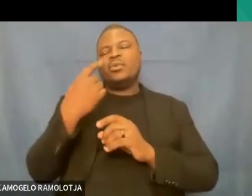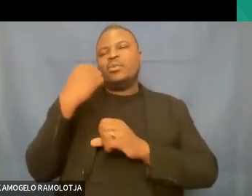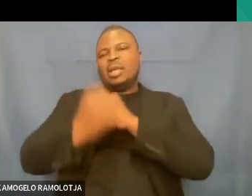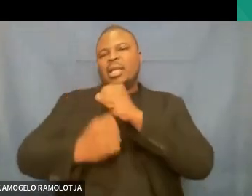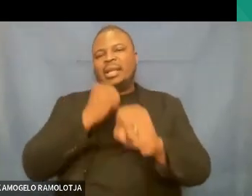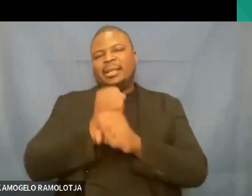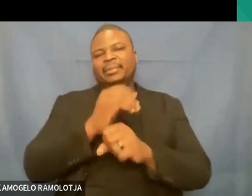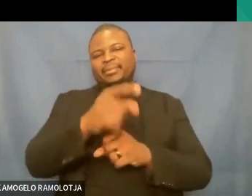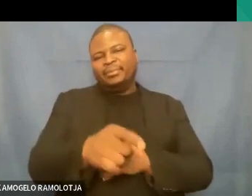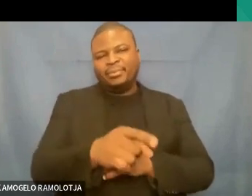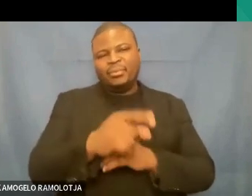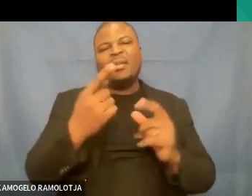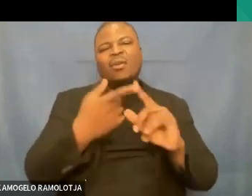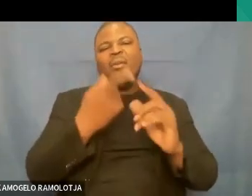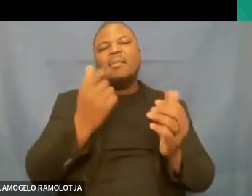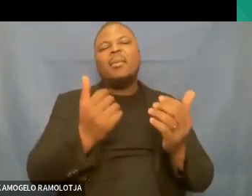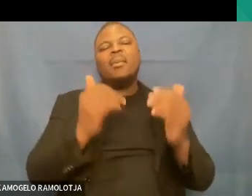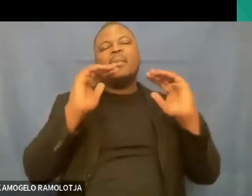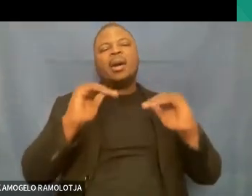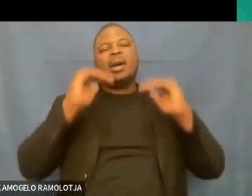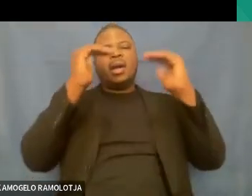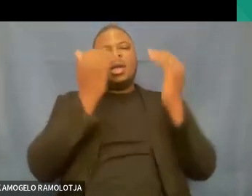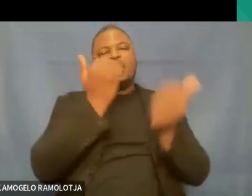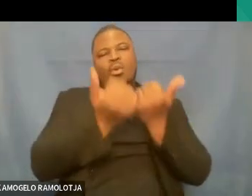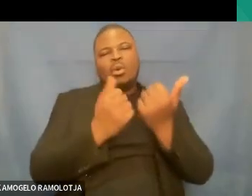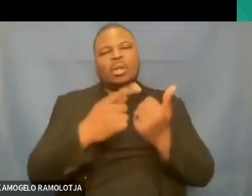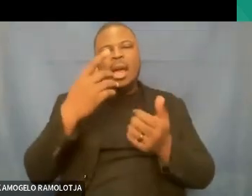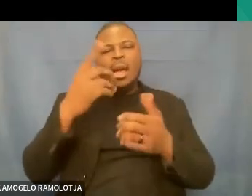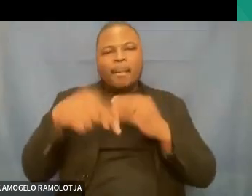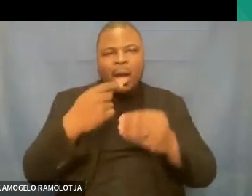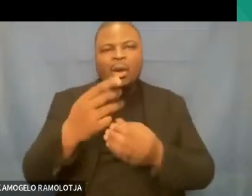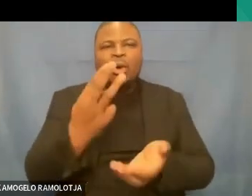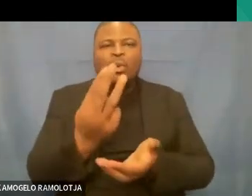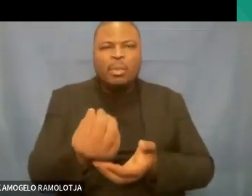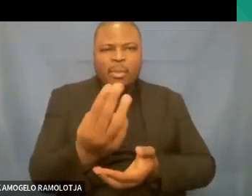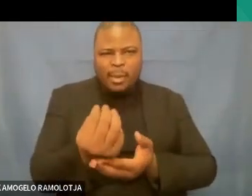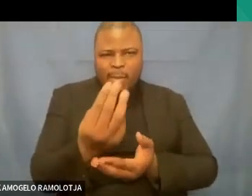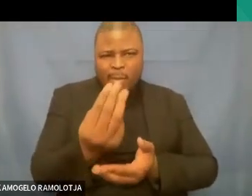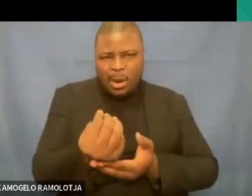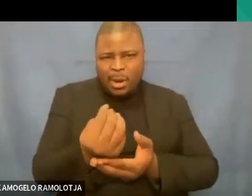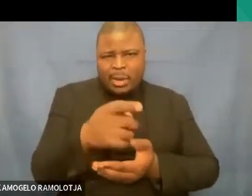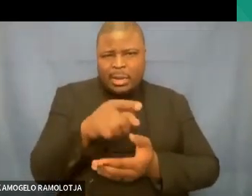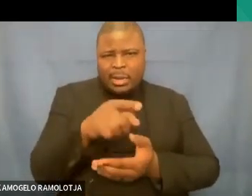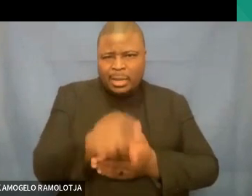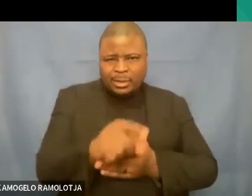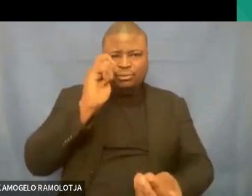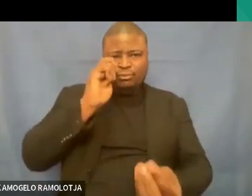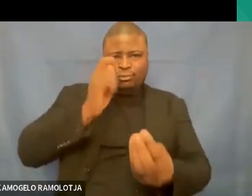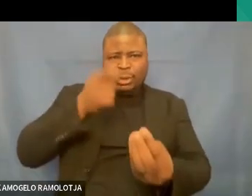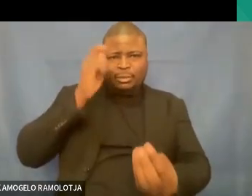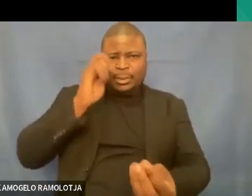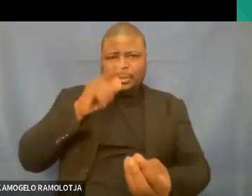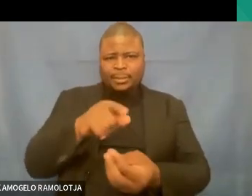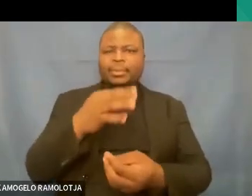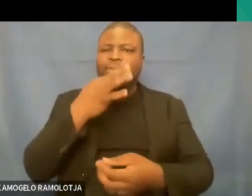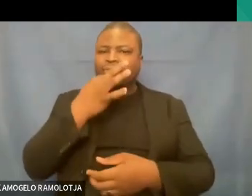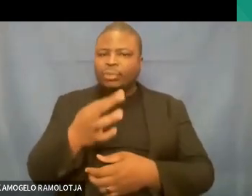judgment, particularly around cannabis, following the cannabis judgment, that children should be in